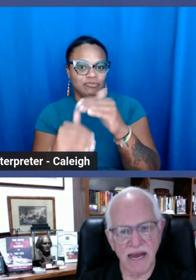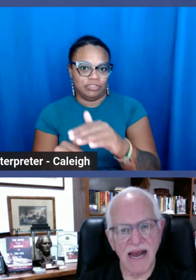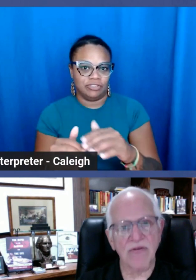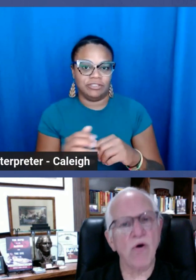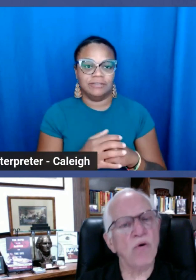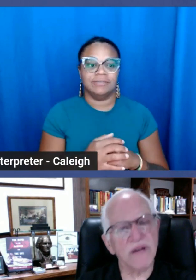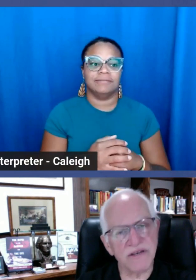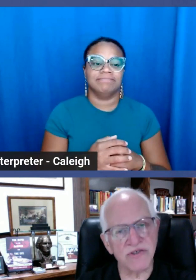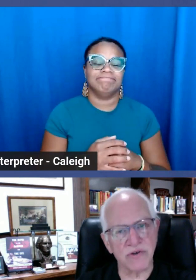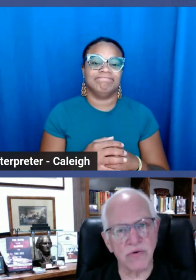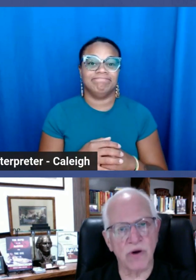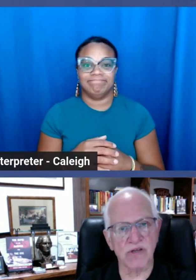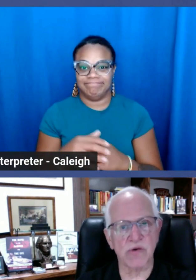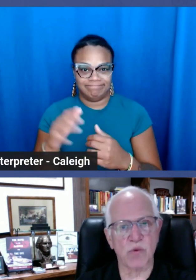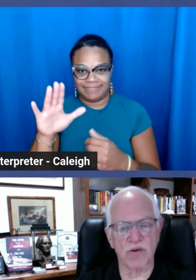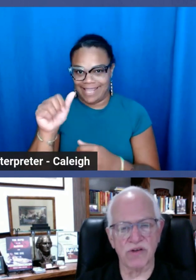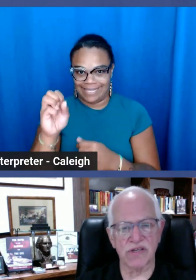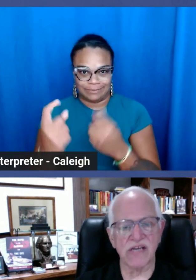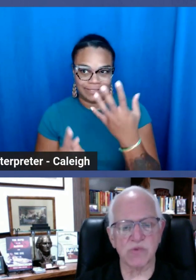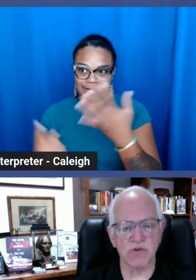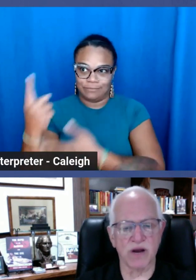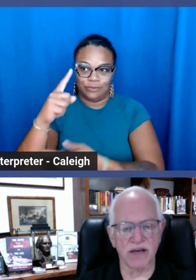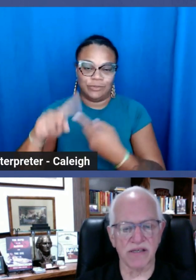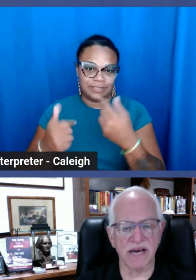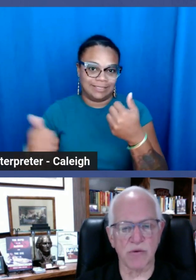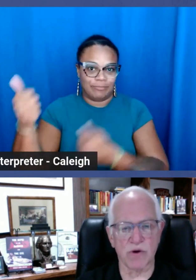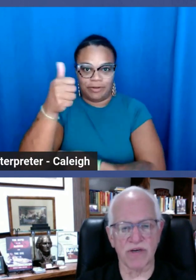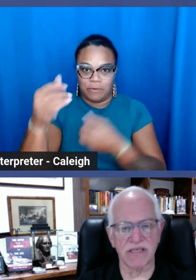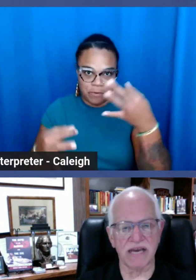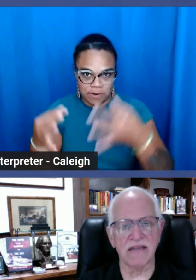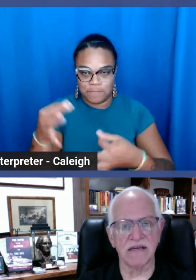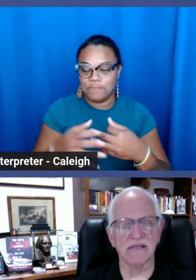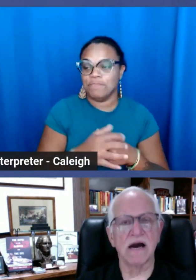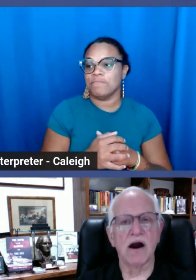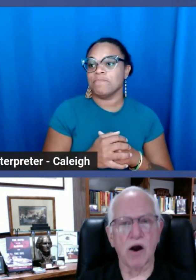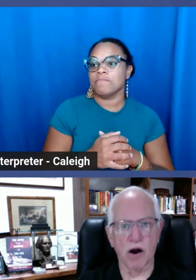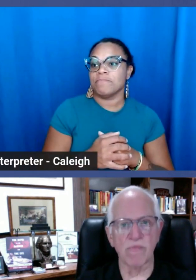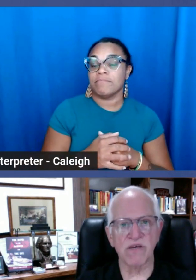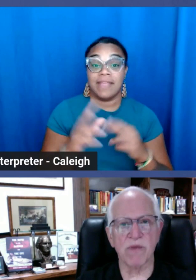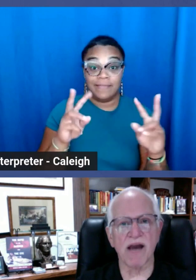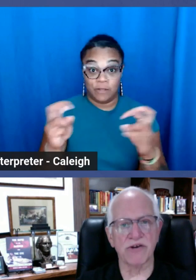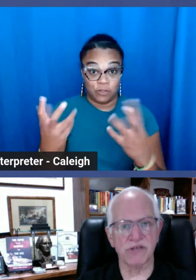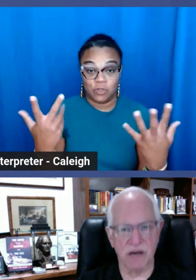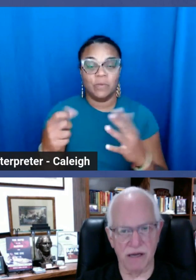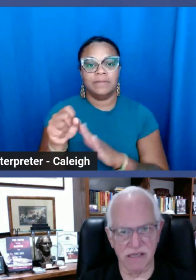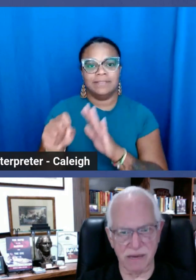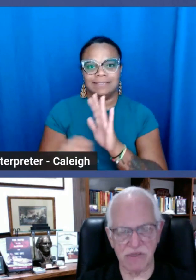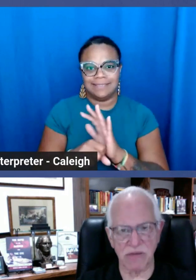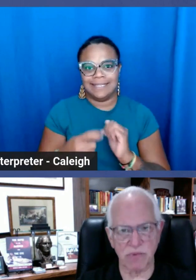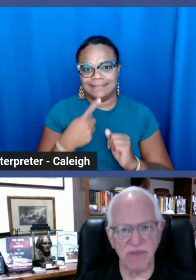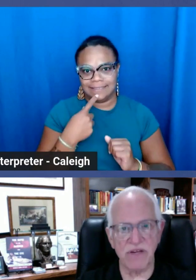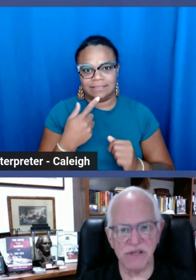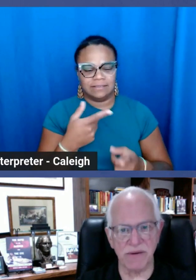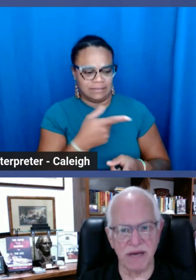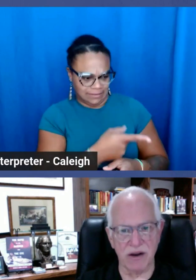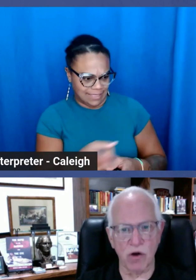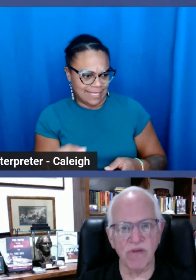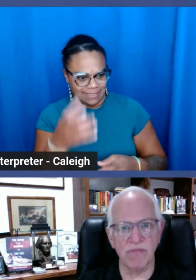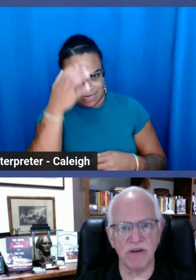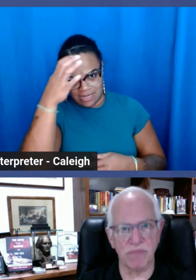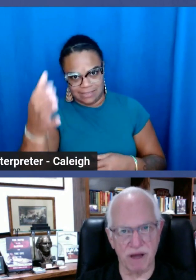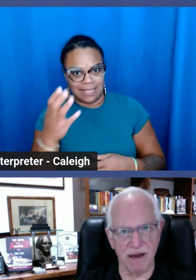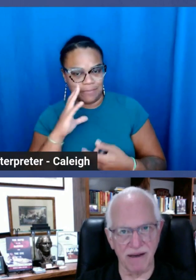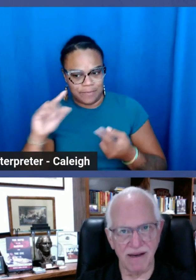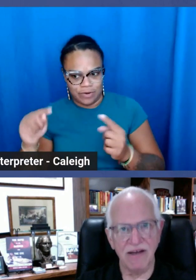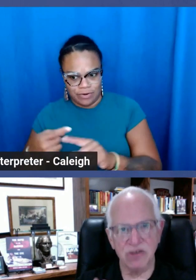Court. And the whole issue was where the states were trying to say, we're going to take these harm to minors concepts that previously had only